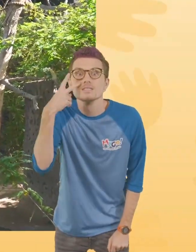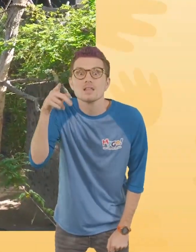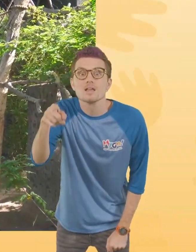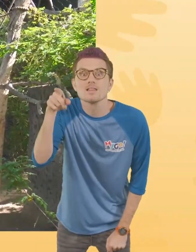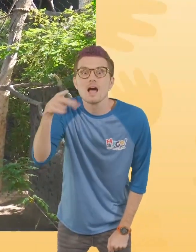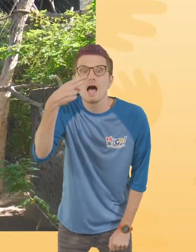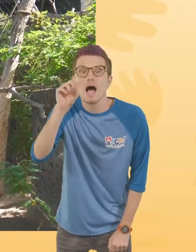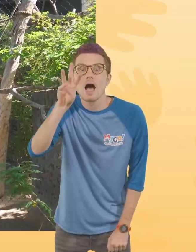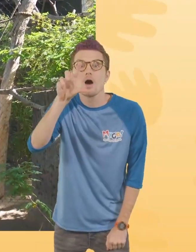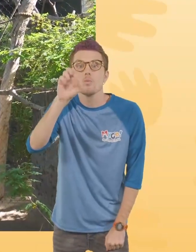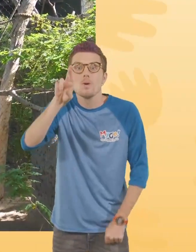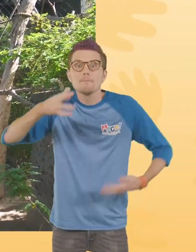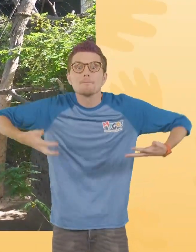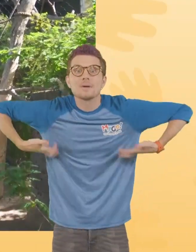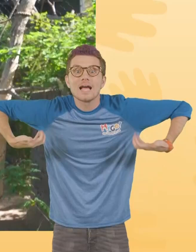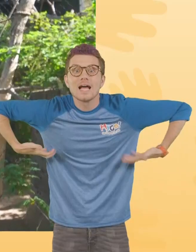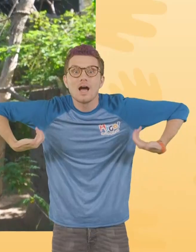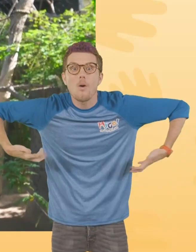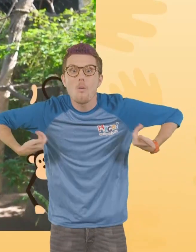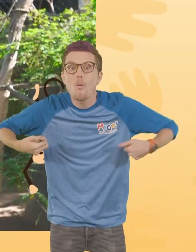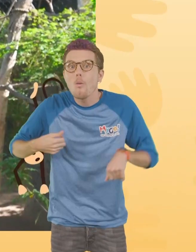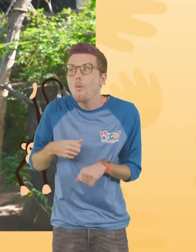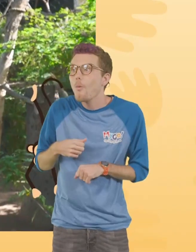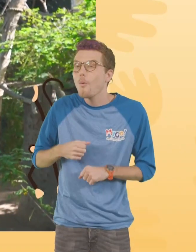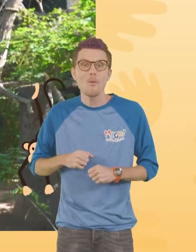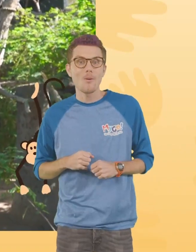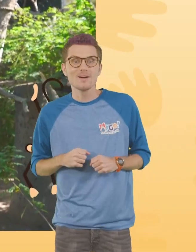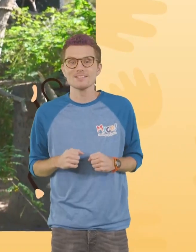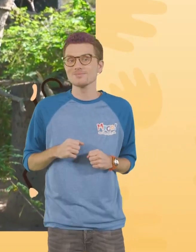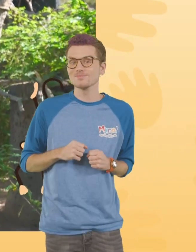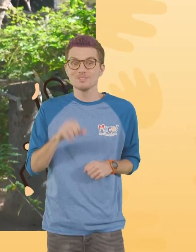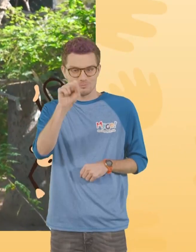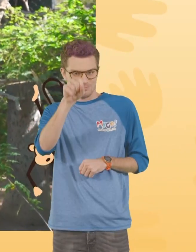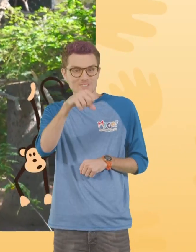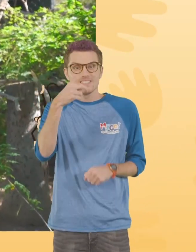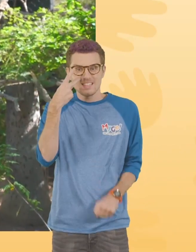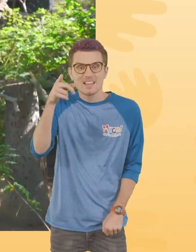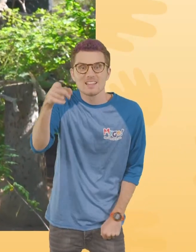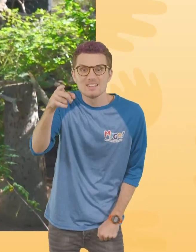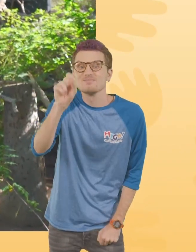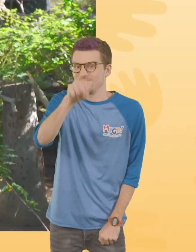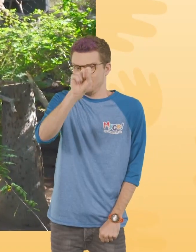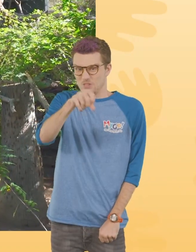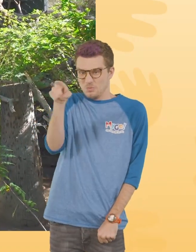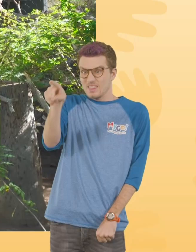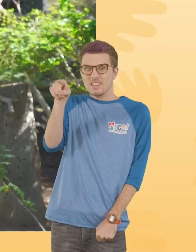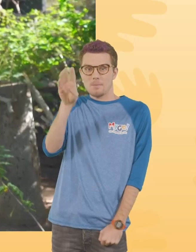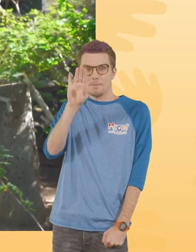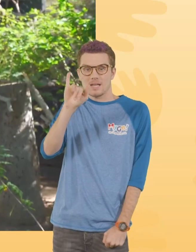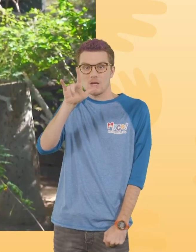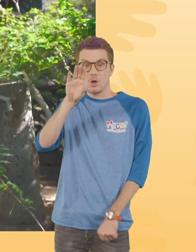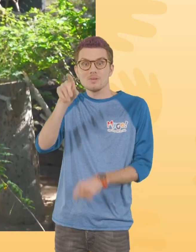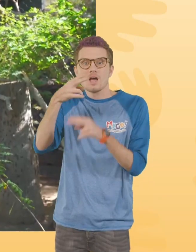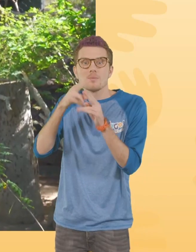Do you see that? That is a howler monkey. Yeah, do you see it? Yeah, right